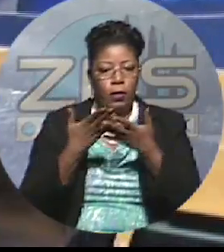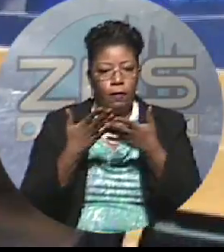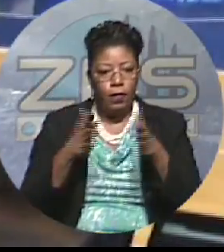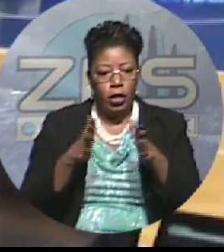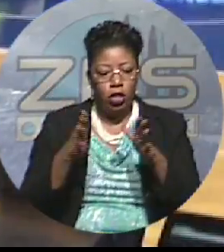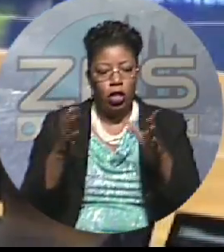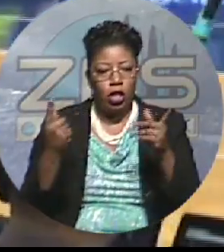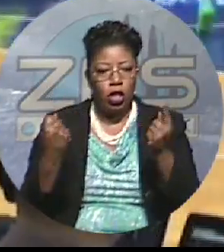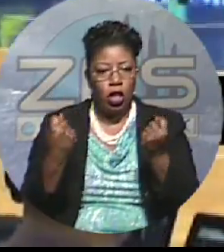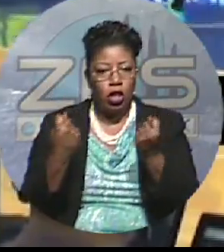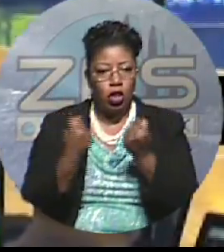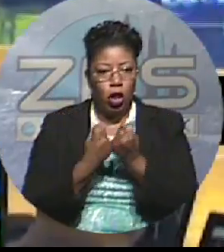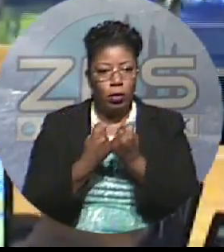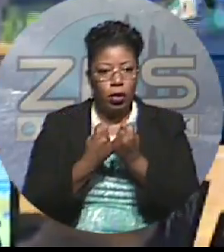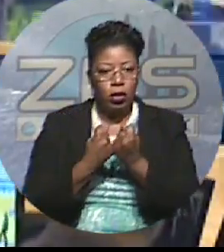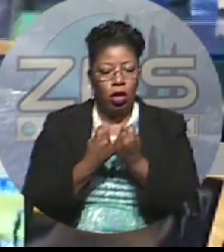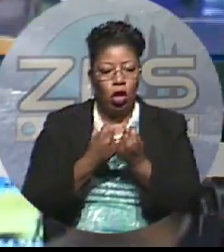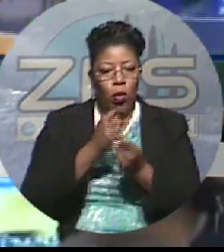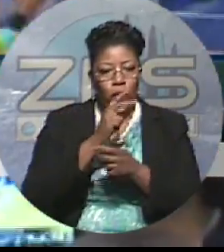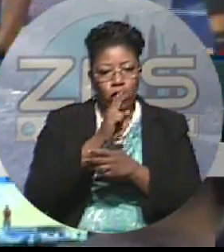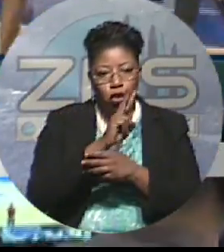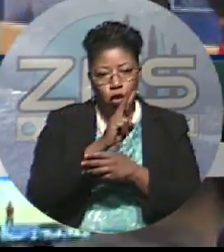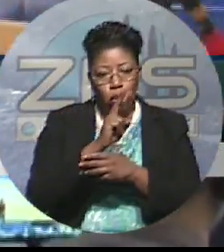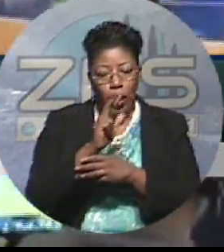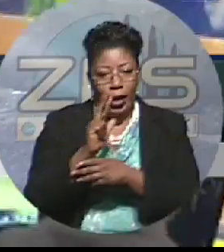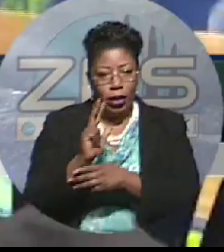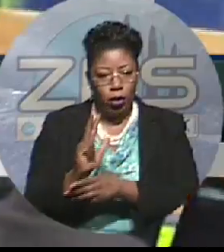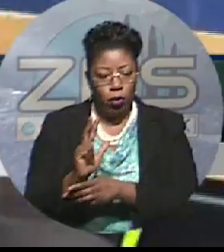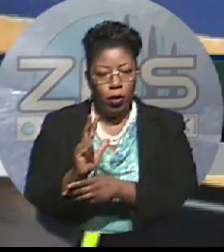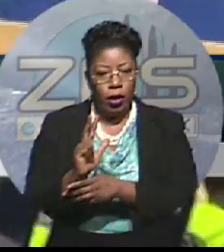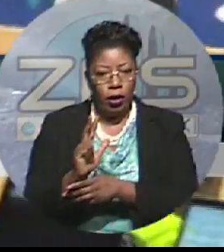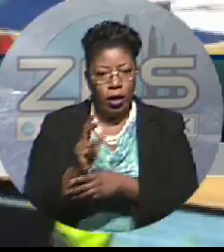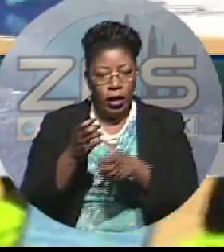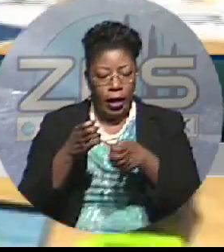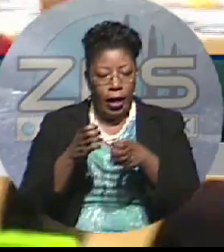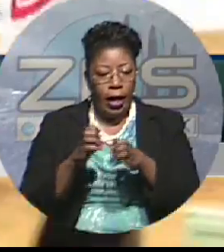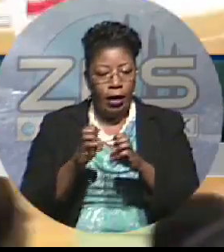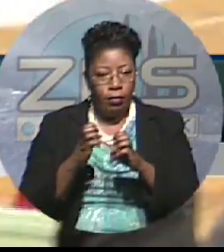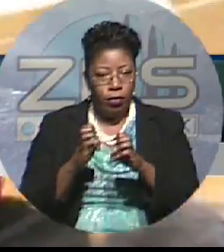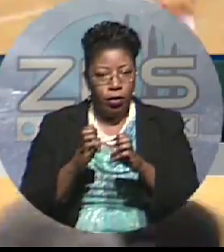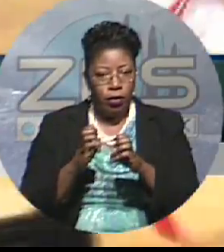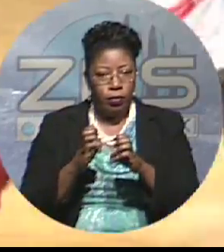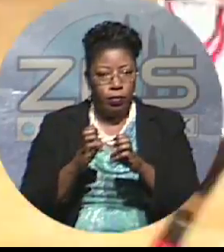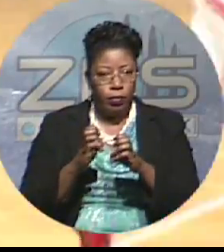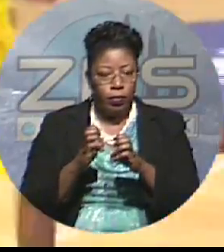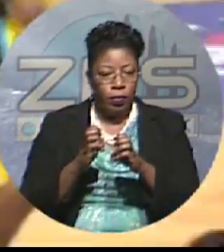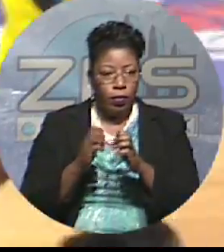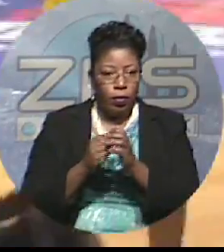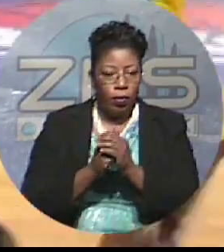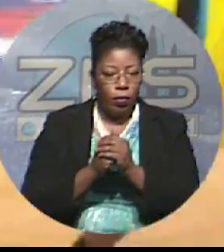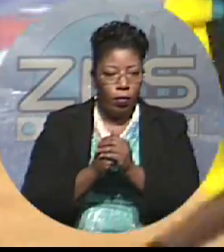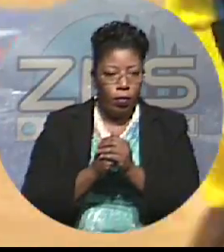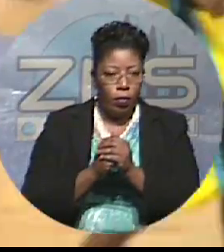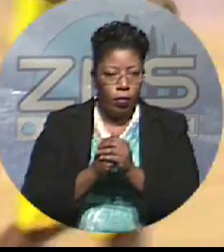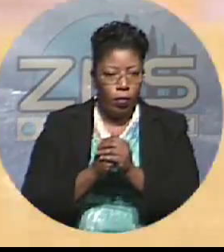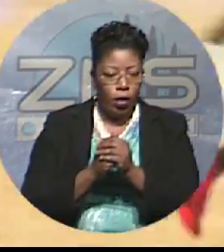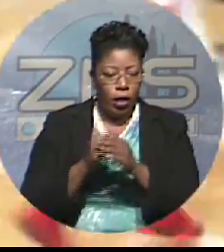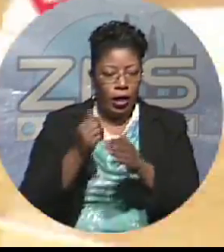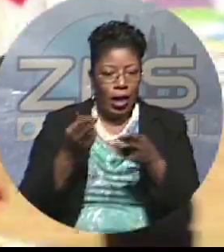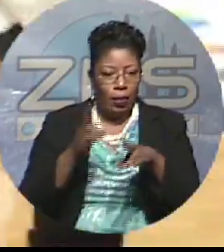the tournament with a record of 2-3. Their best effort in the tournament was a blowout of Nicaragua on